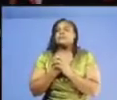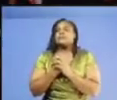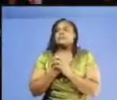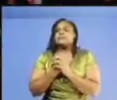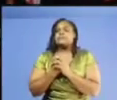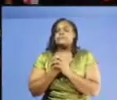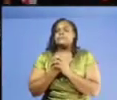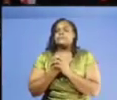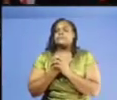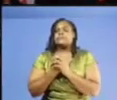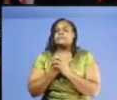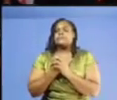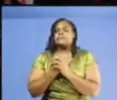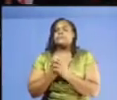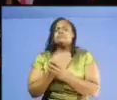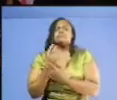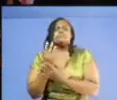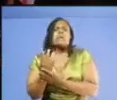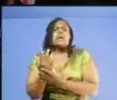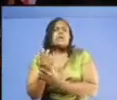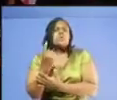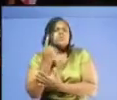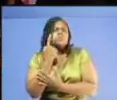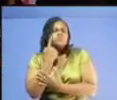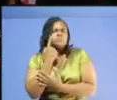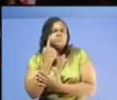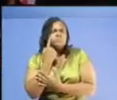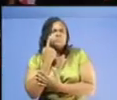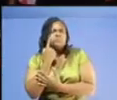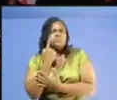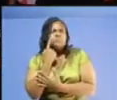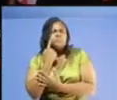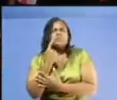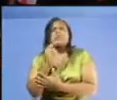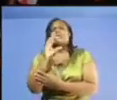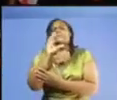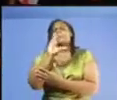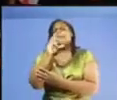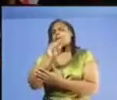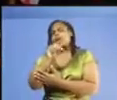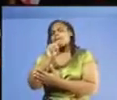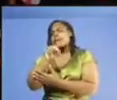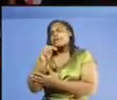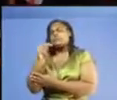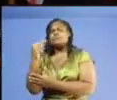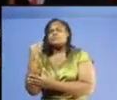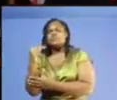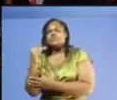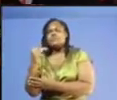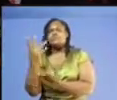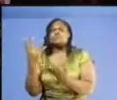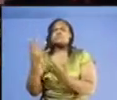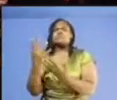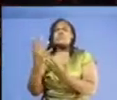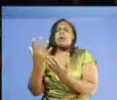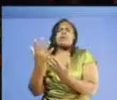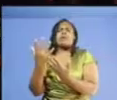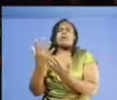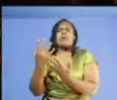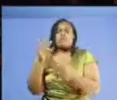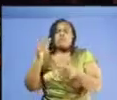case in a nursing home, dying, but they died